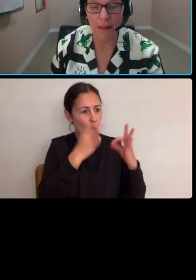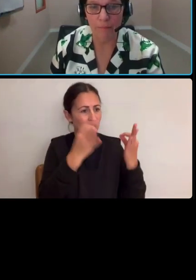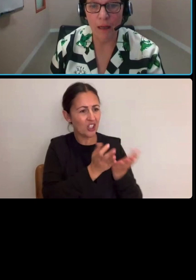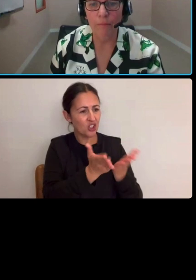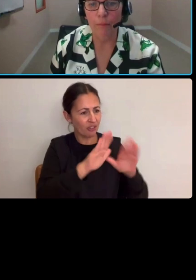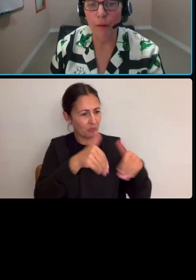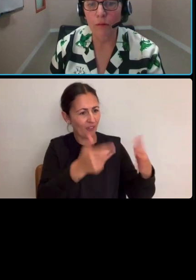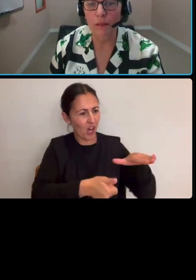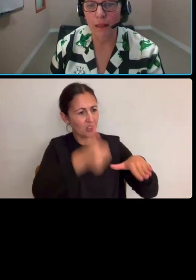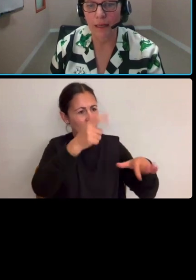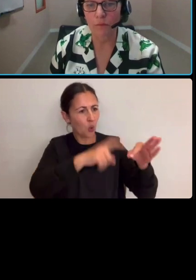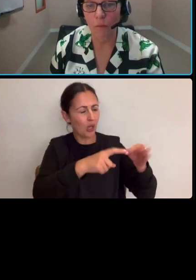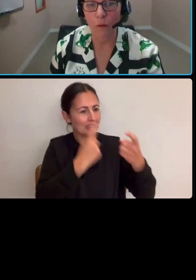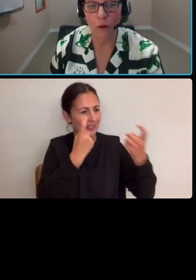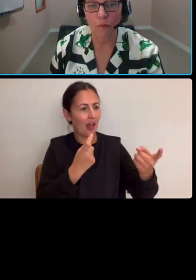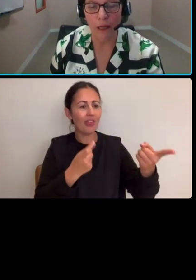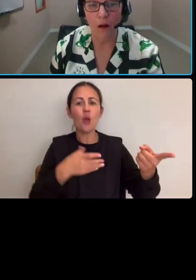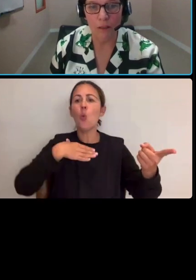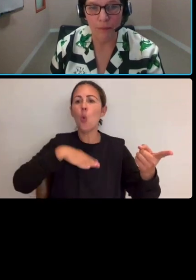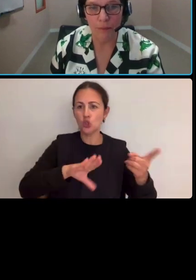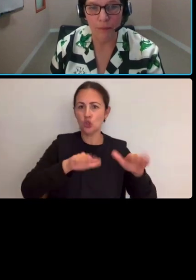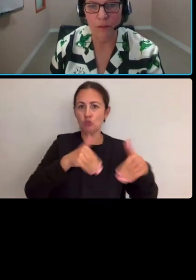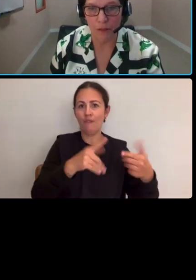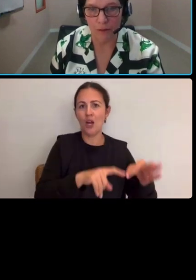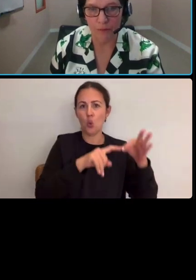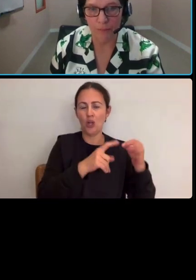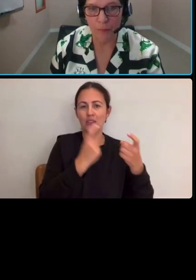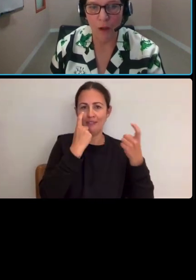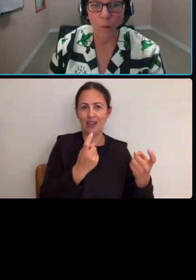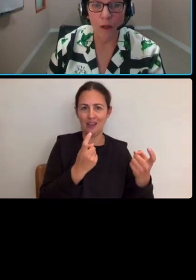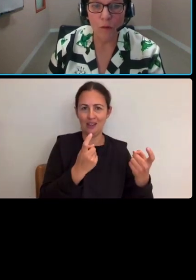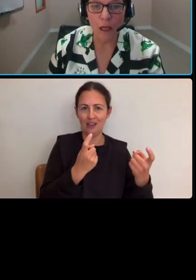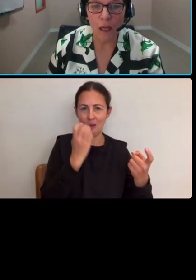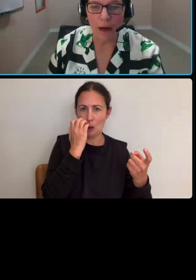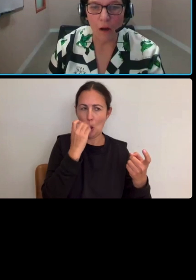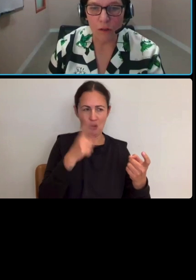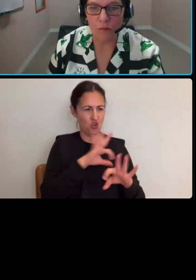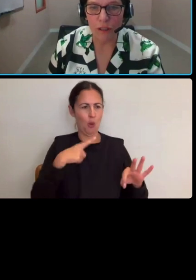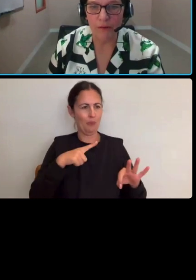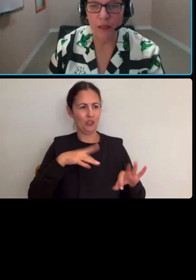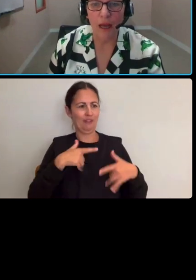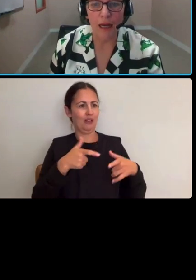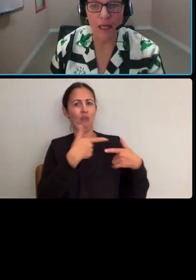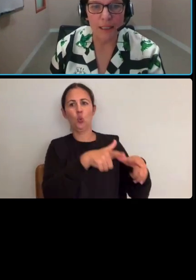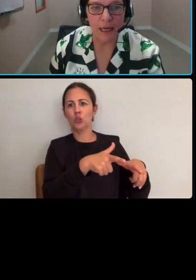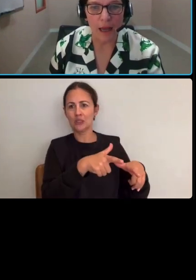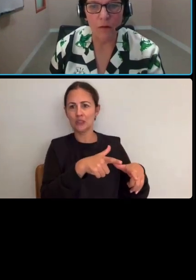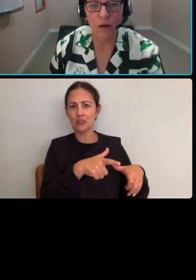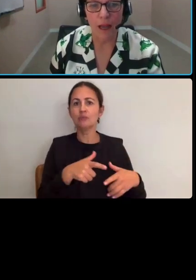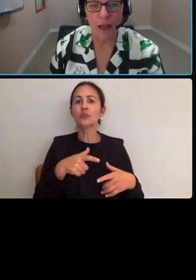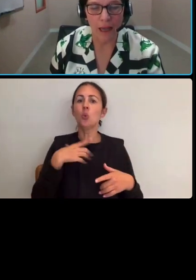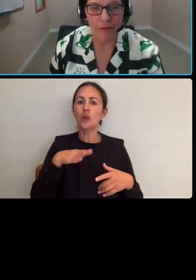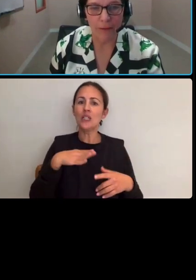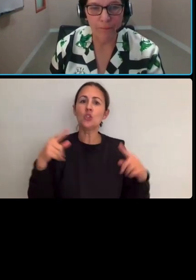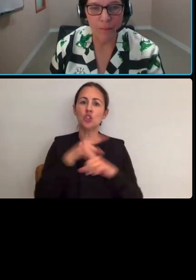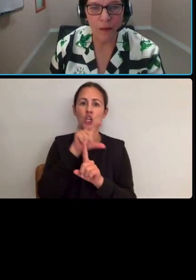are making them, but because that is what we all agree older people deserve. We are talking about a cultural shift, a change in outlook